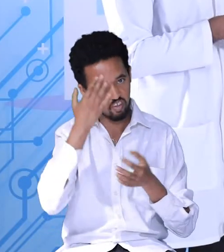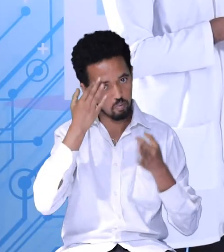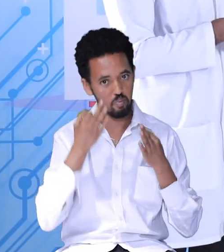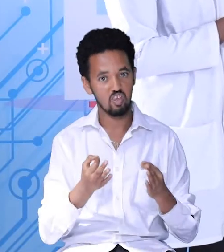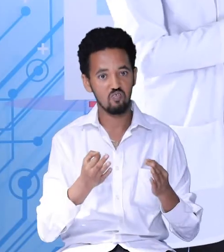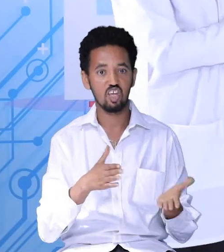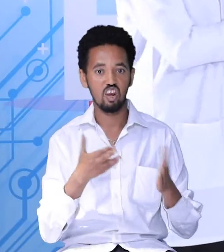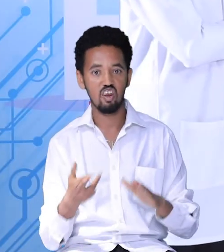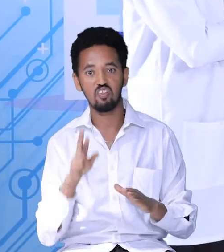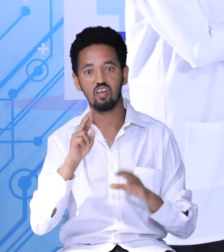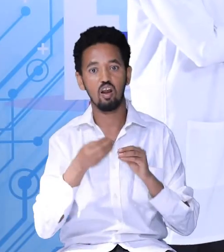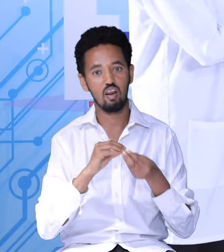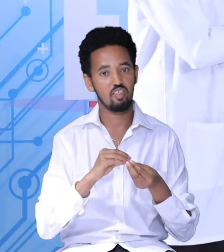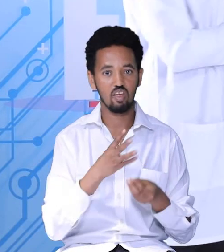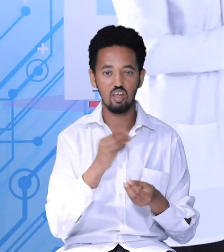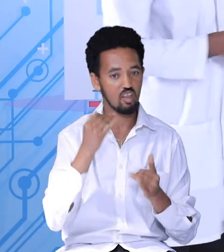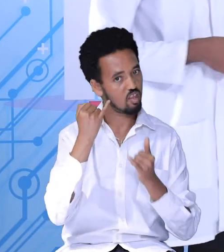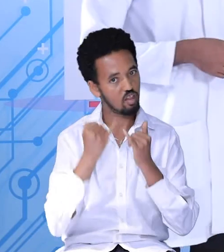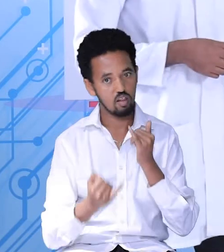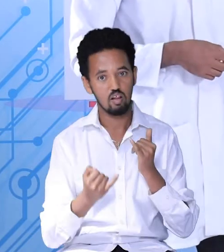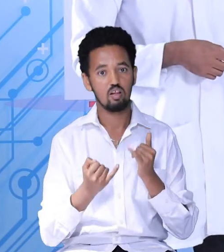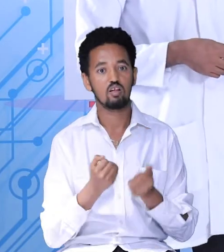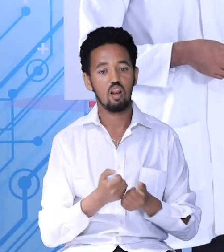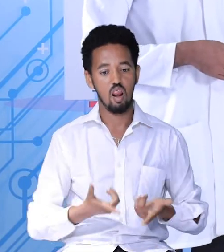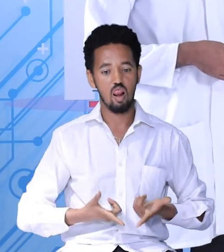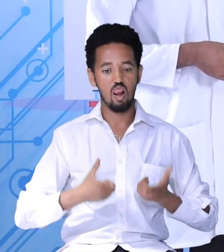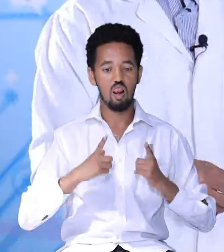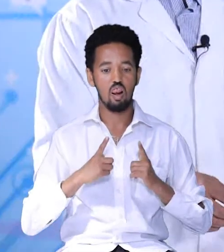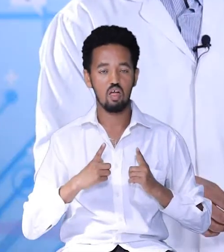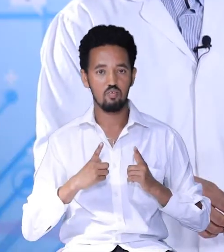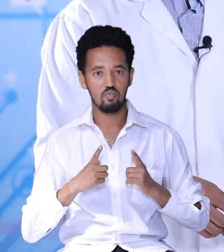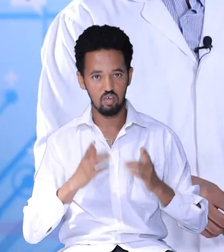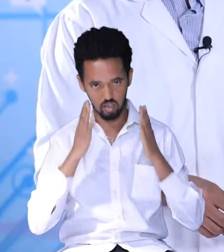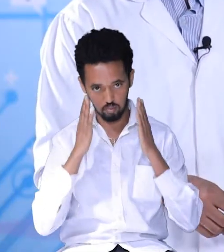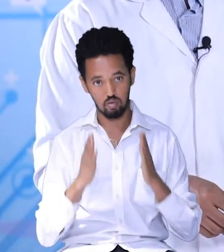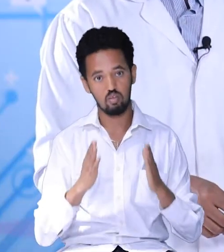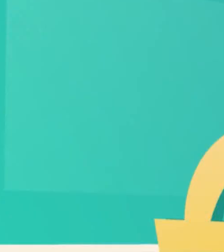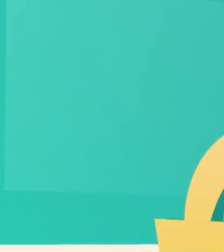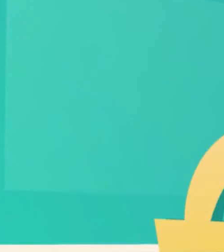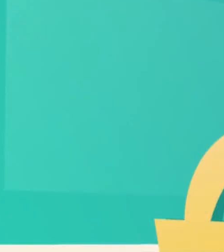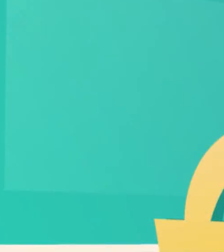rate. And finally, life expectancy.